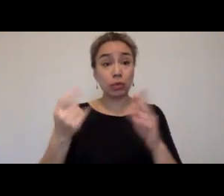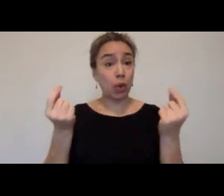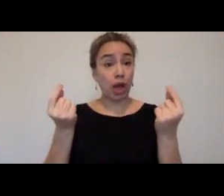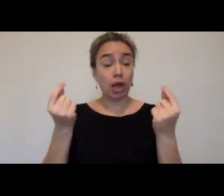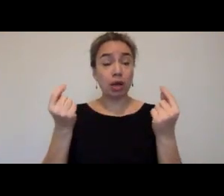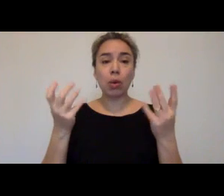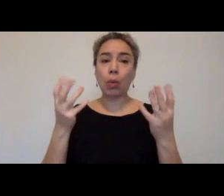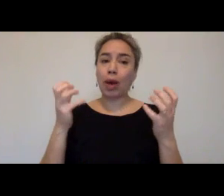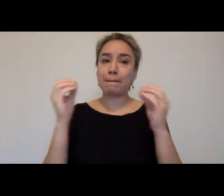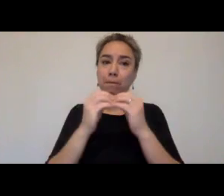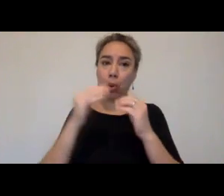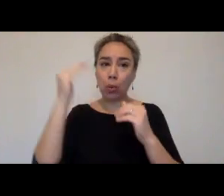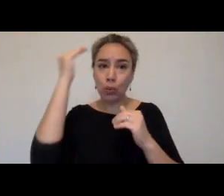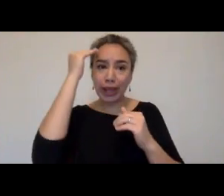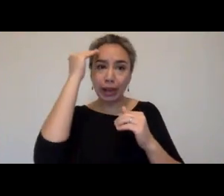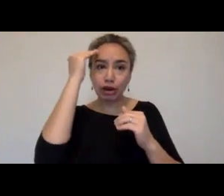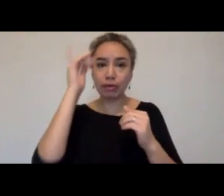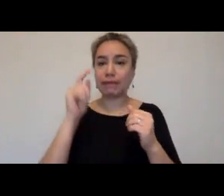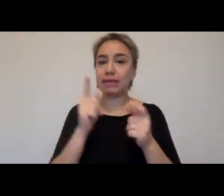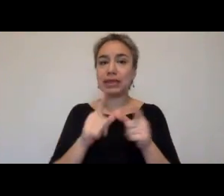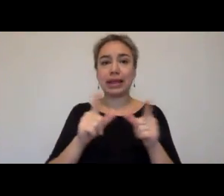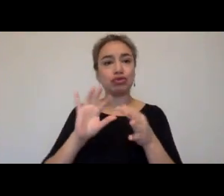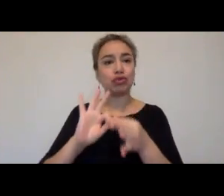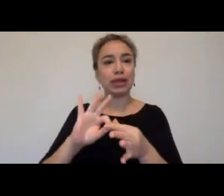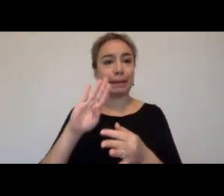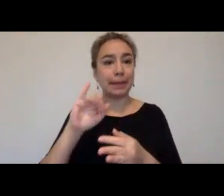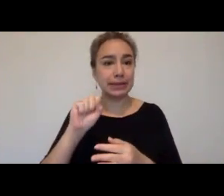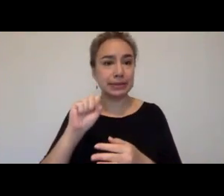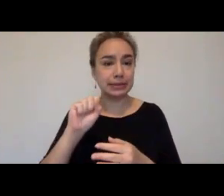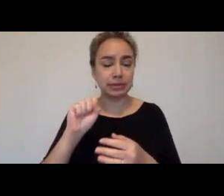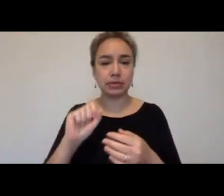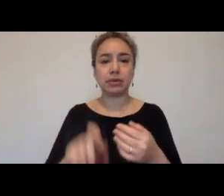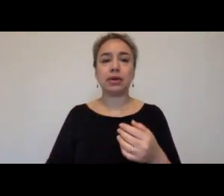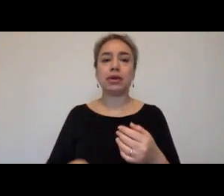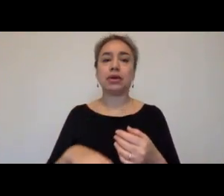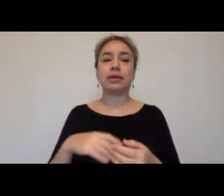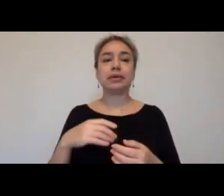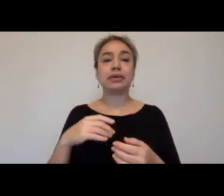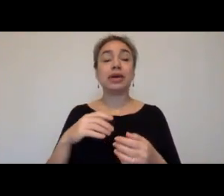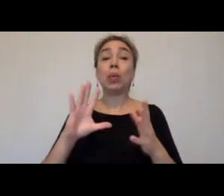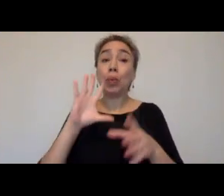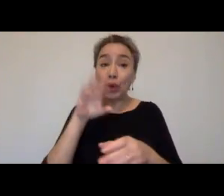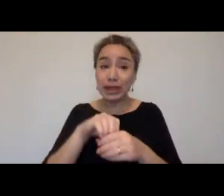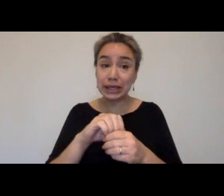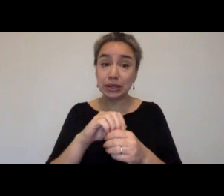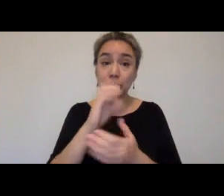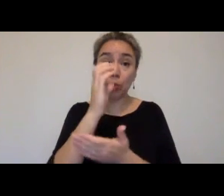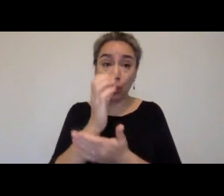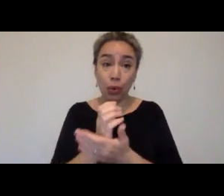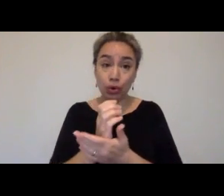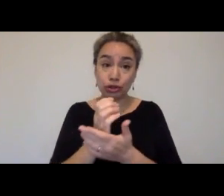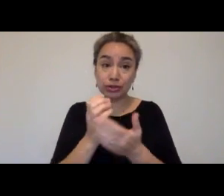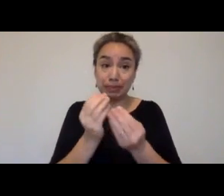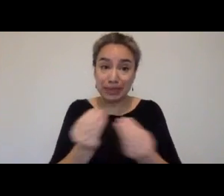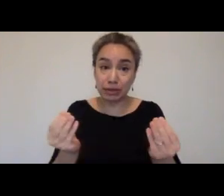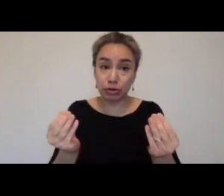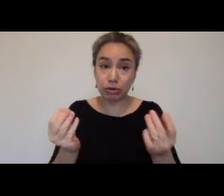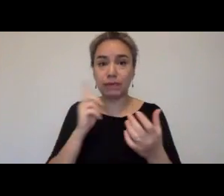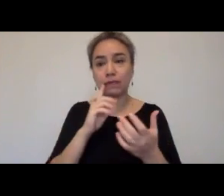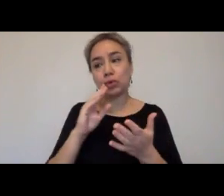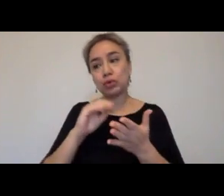these language-related biases that I talked about explicitly in the course content as something for the students to learn and